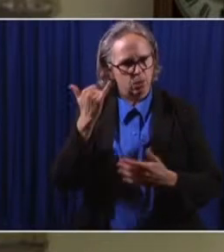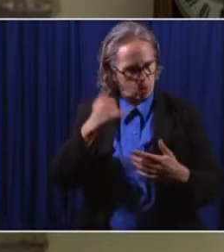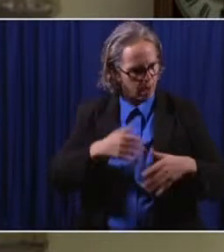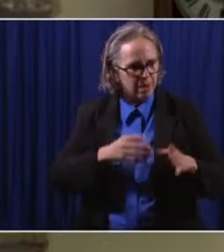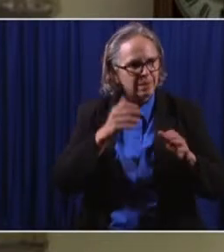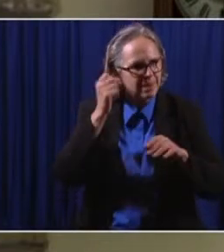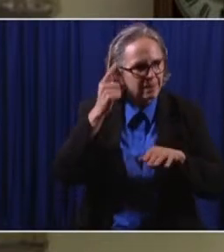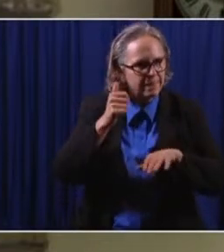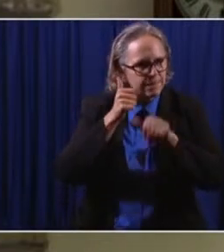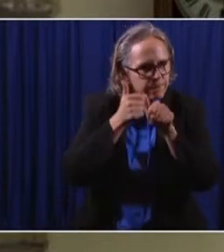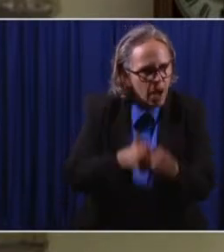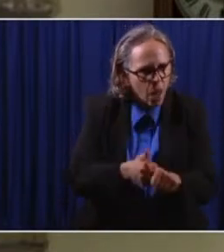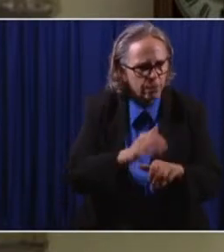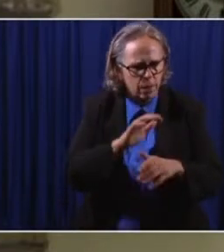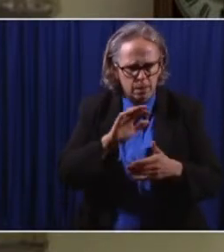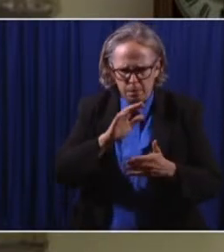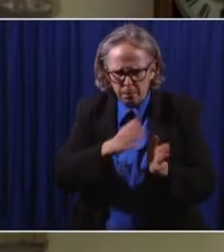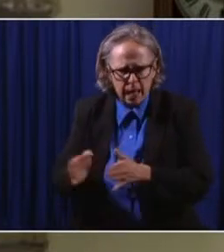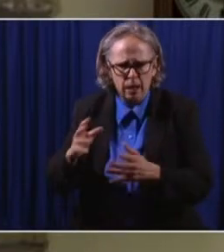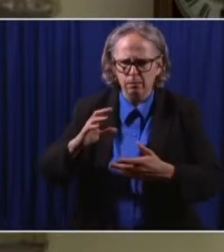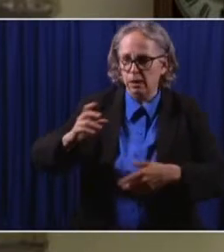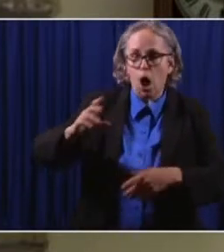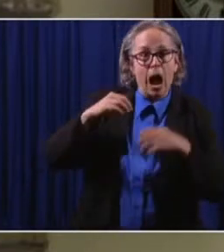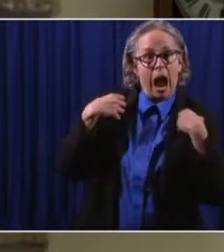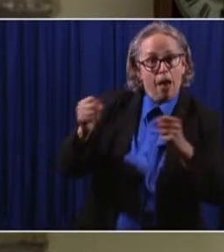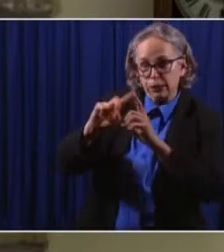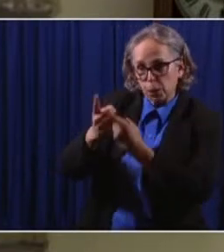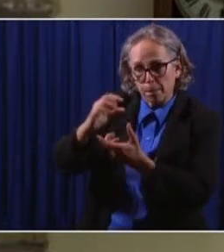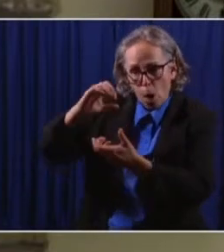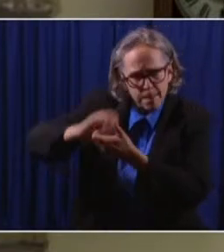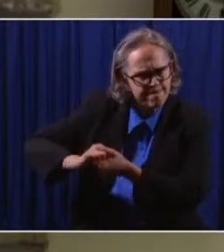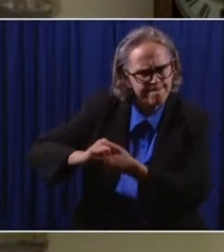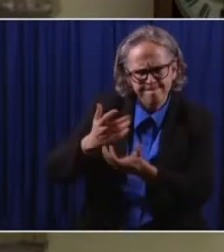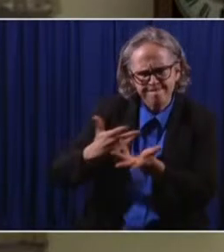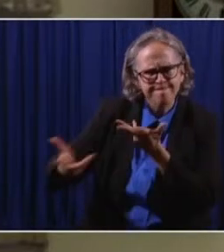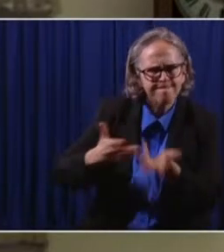with the local health officials to keep COVID-19 in check.